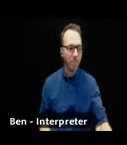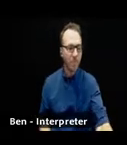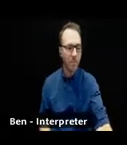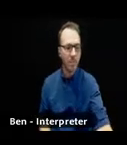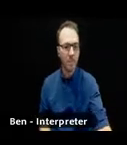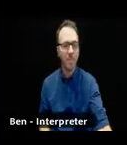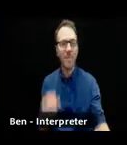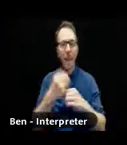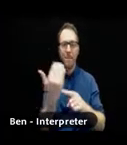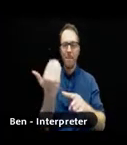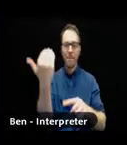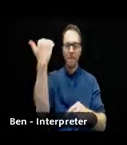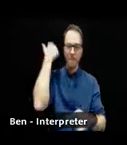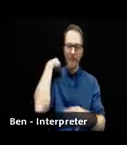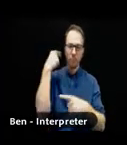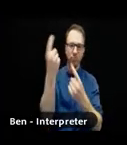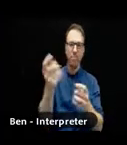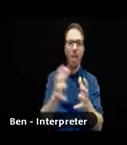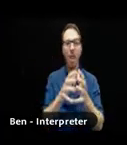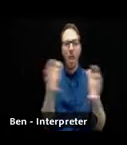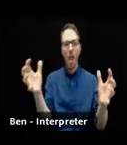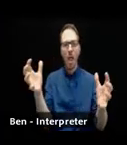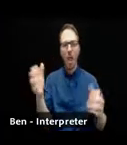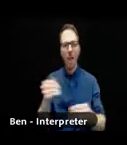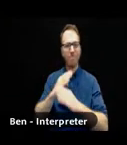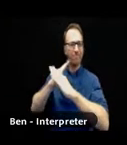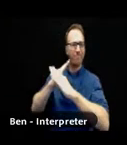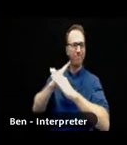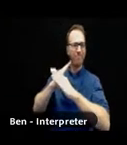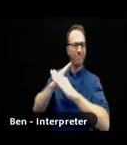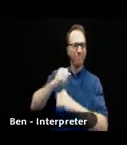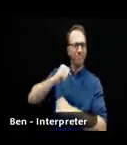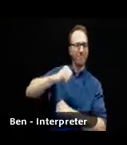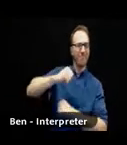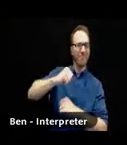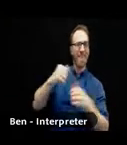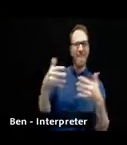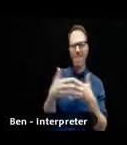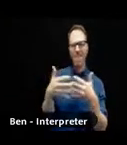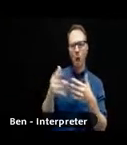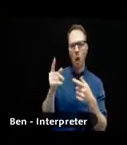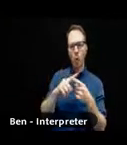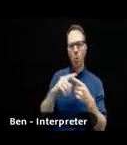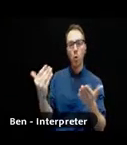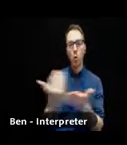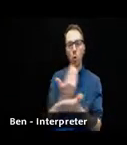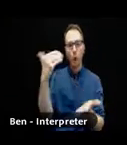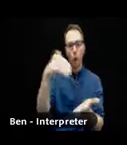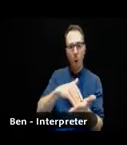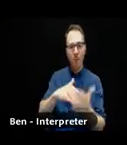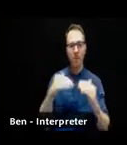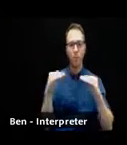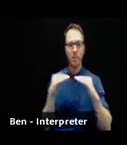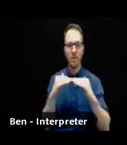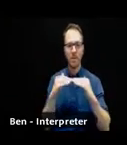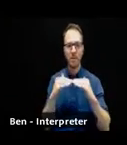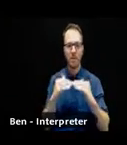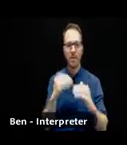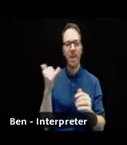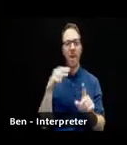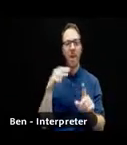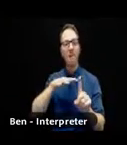past, there's been a lot of resistance and fear to restorative justice in the context of